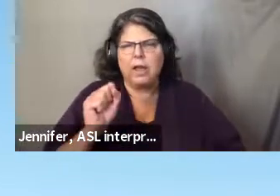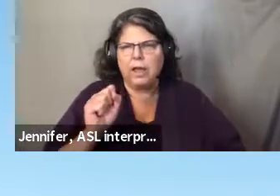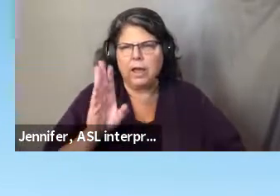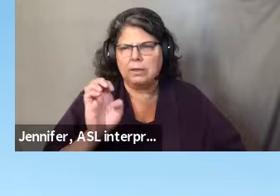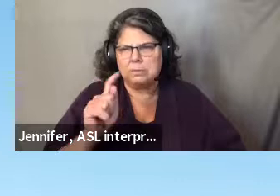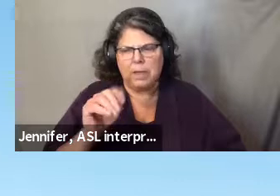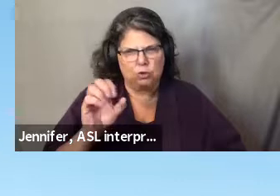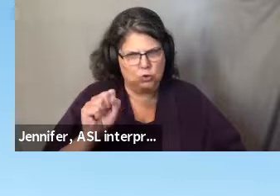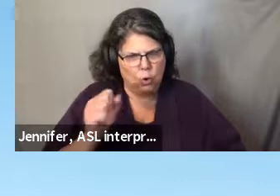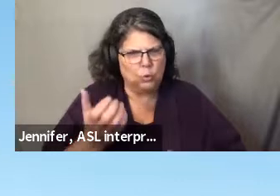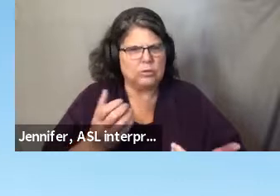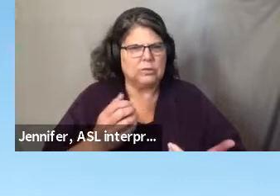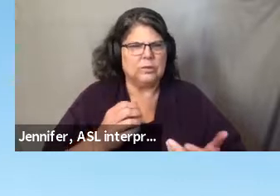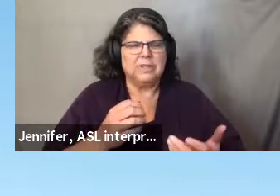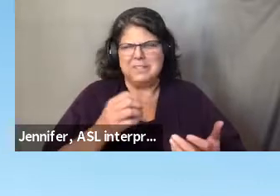containing material, ACM.